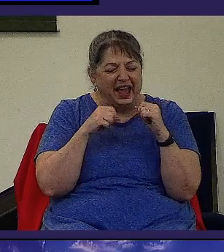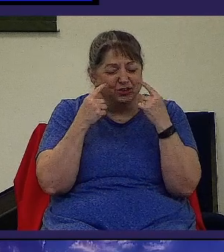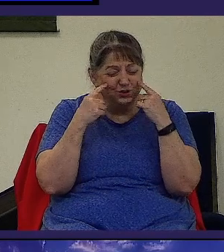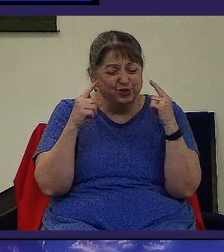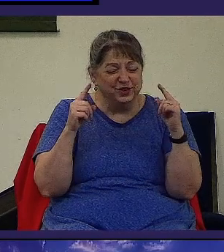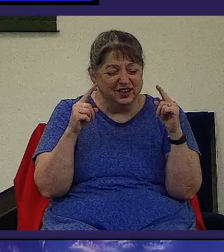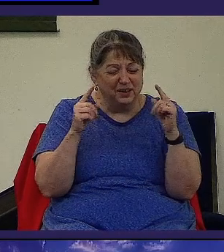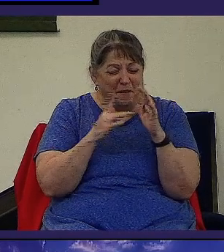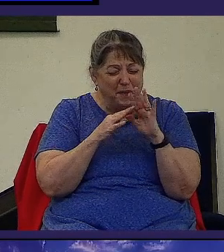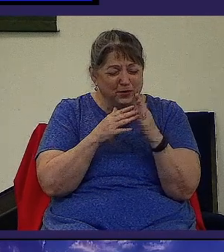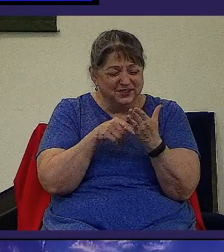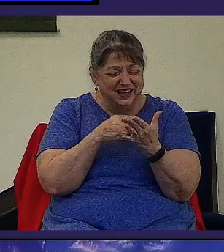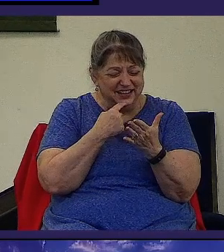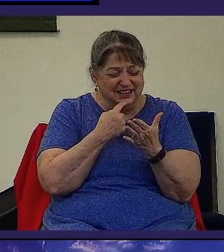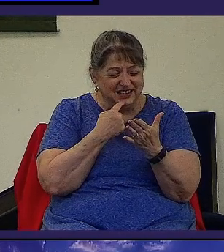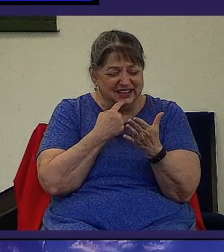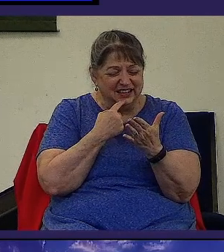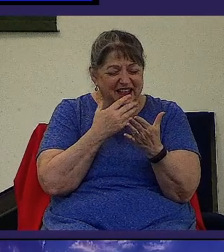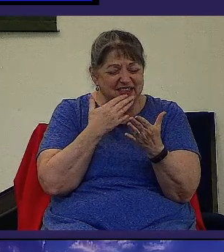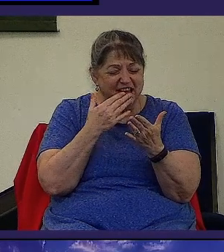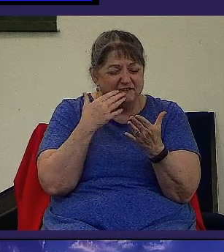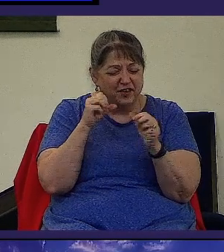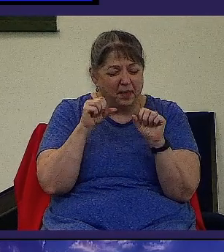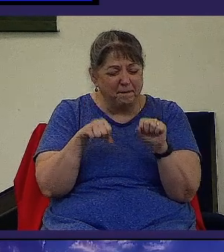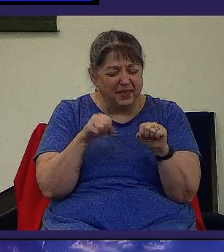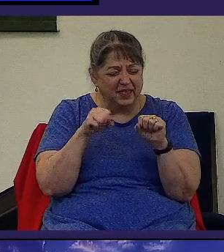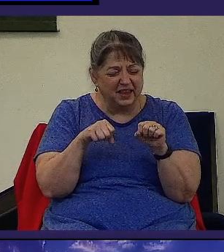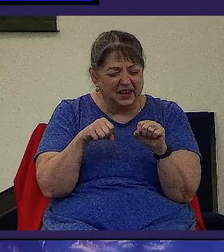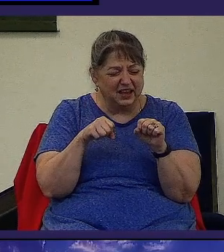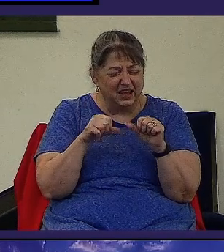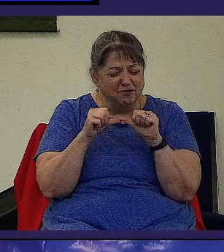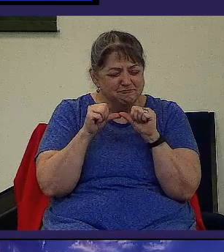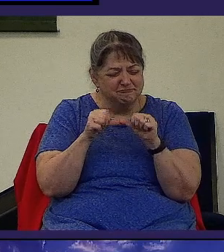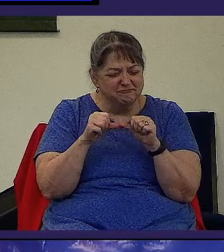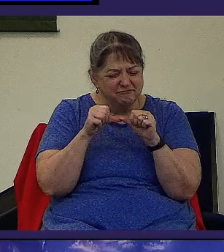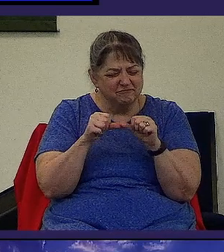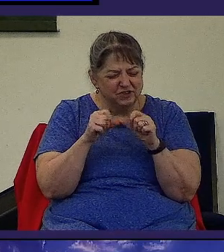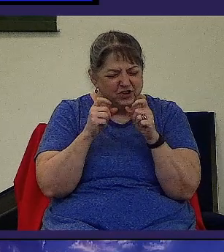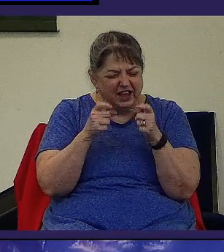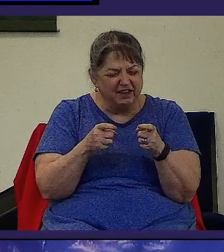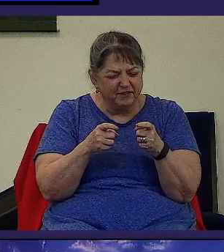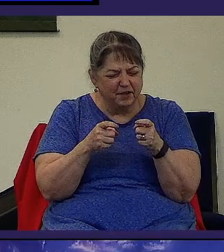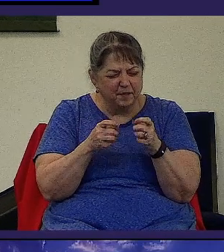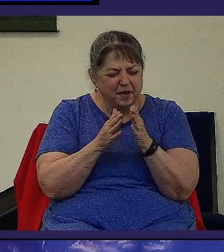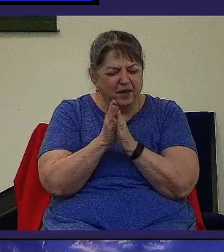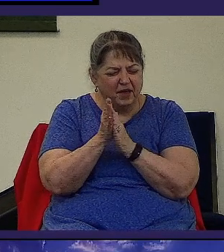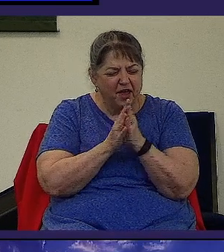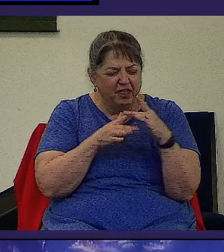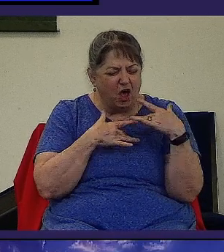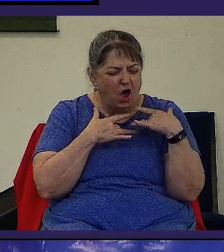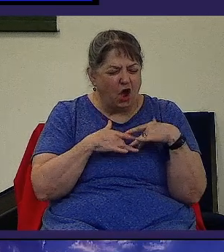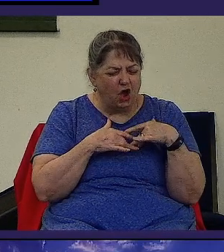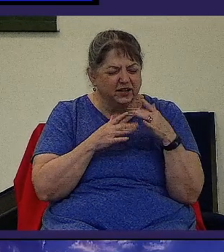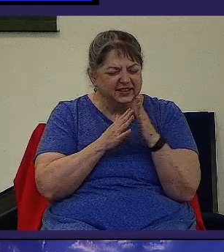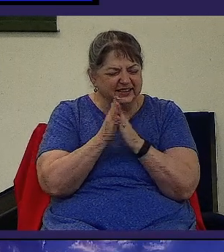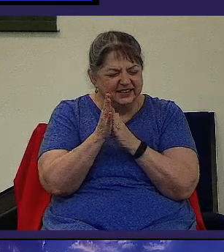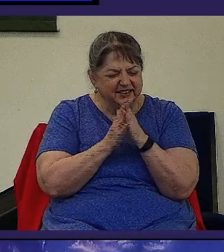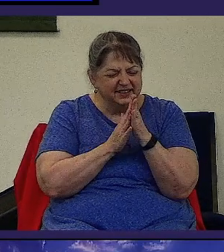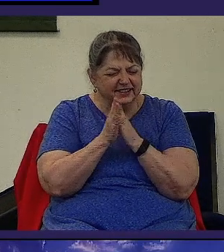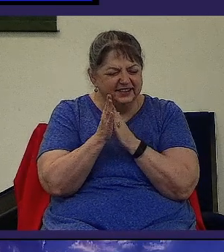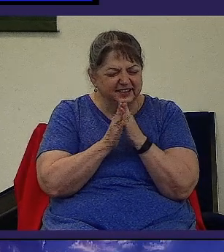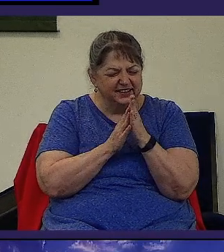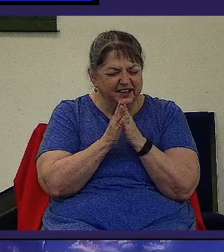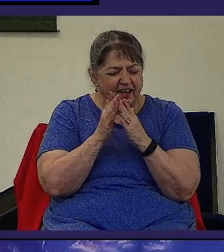thank you for the ability you gave them the steadfastness the dedication the hearts the desire to